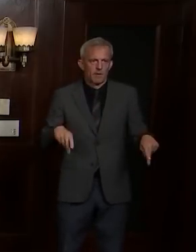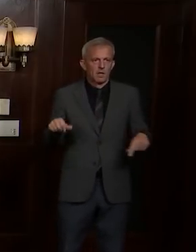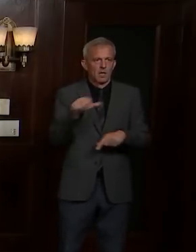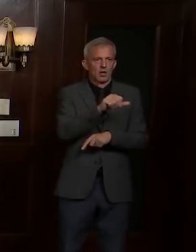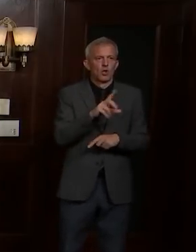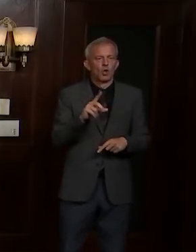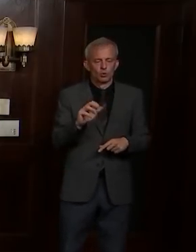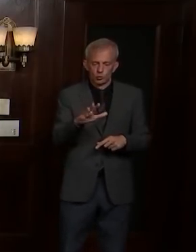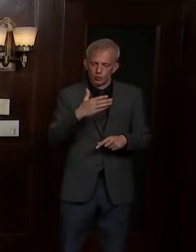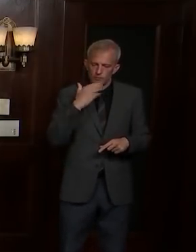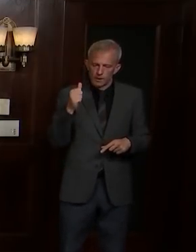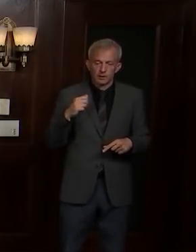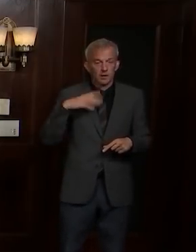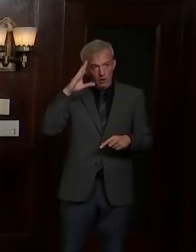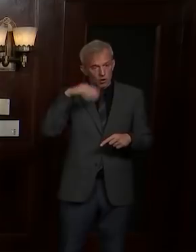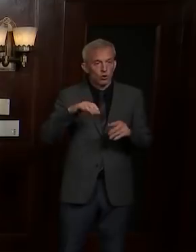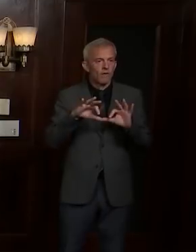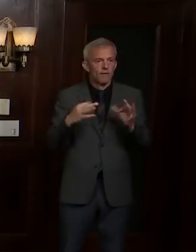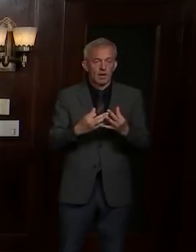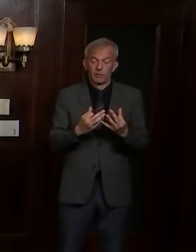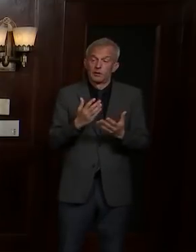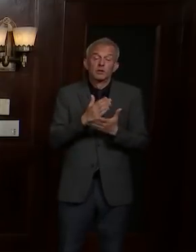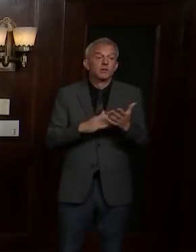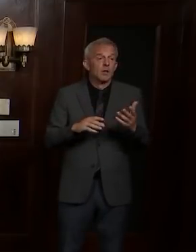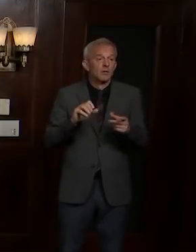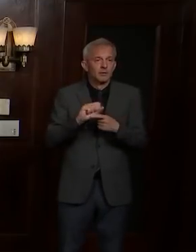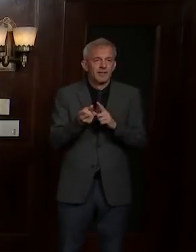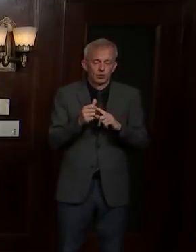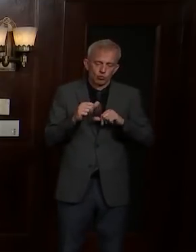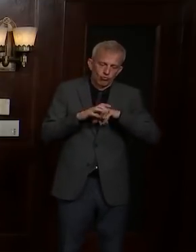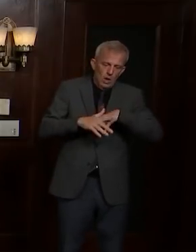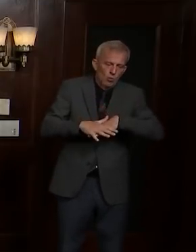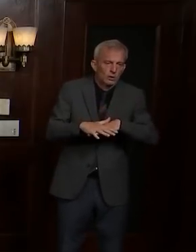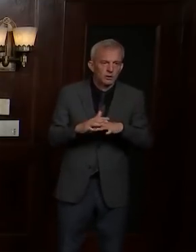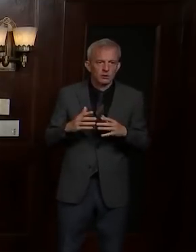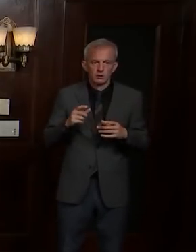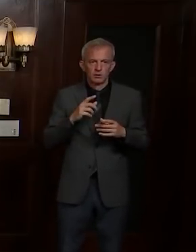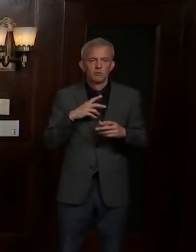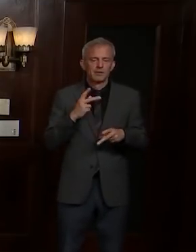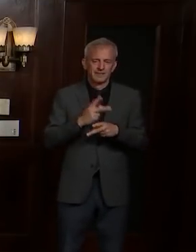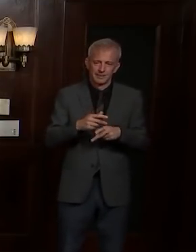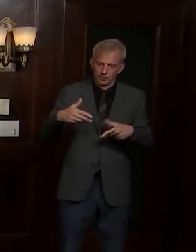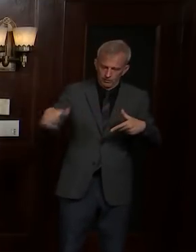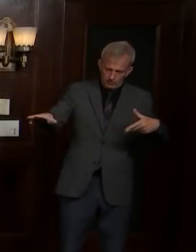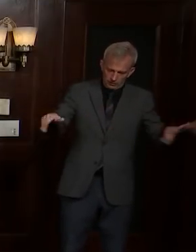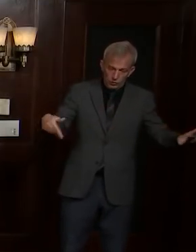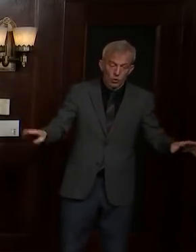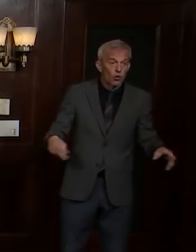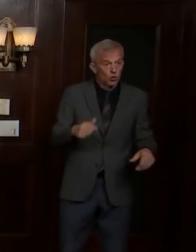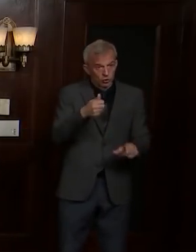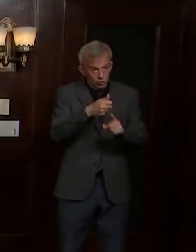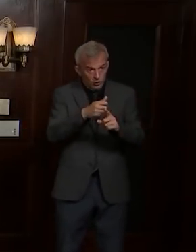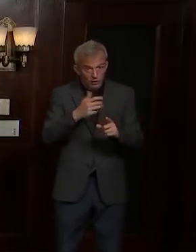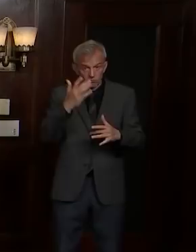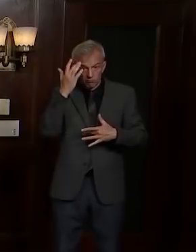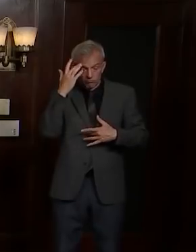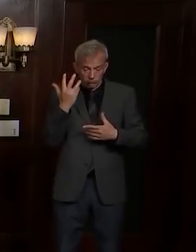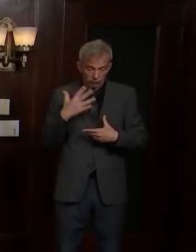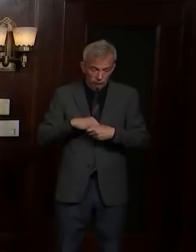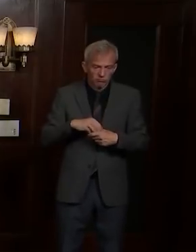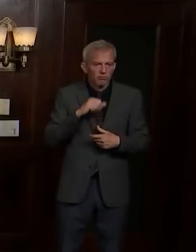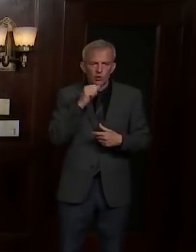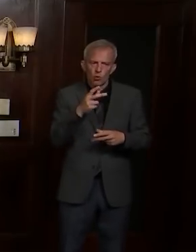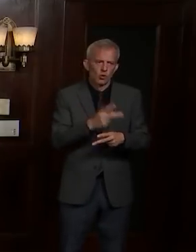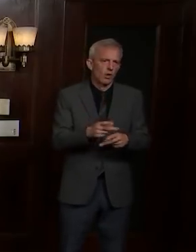in your families. I know situations can be crowded, but you do keep yourselves apart. You're not caring for other people, you're not preparing meals,